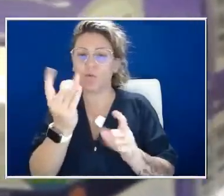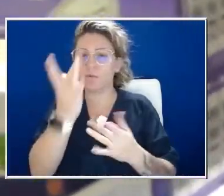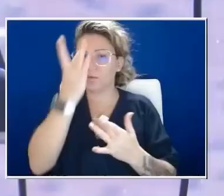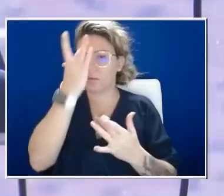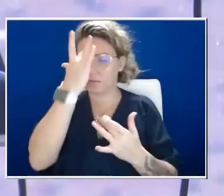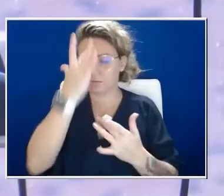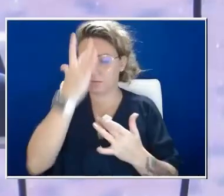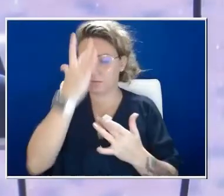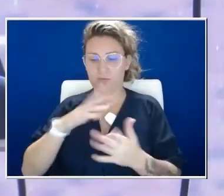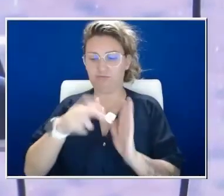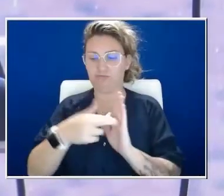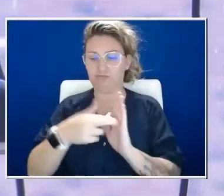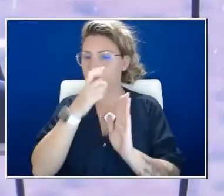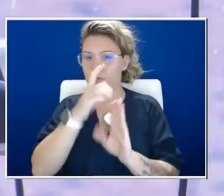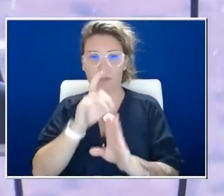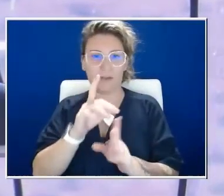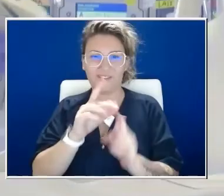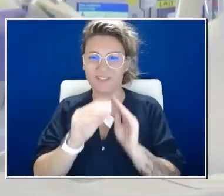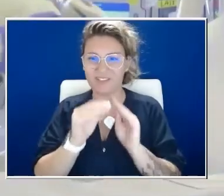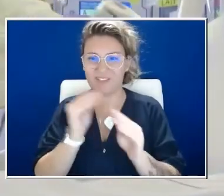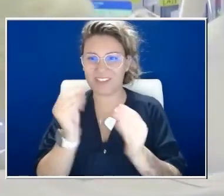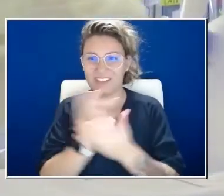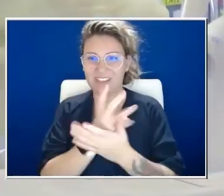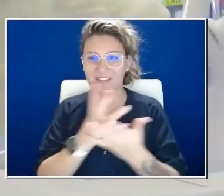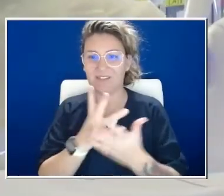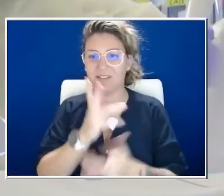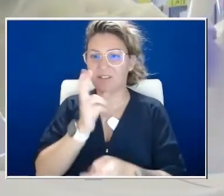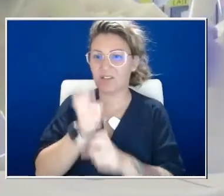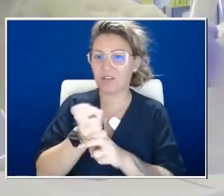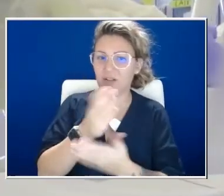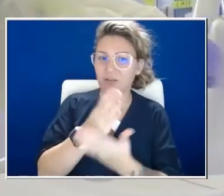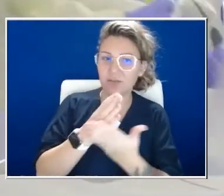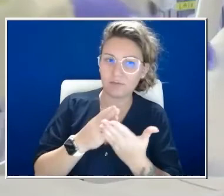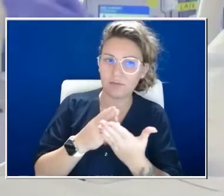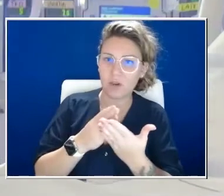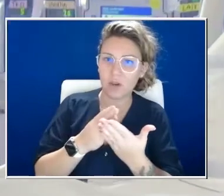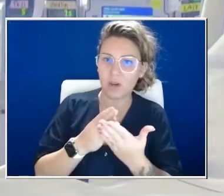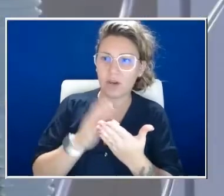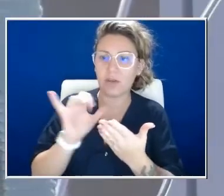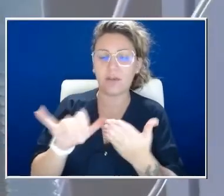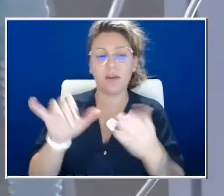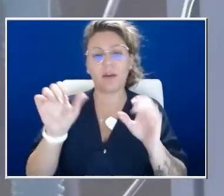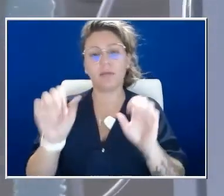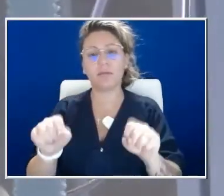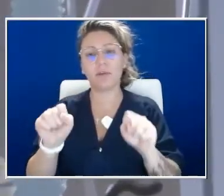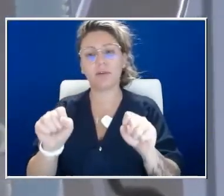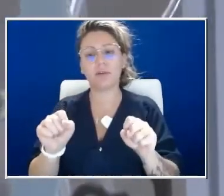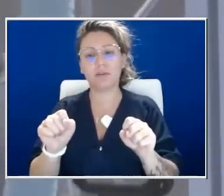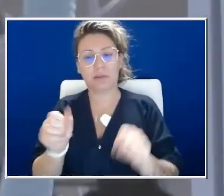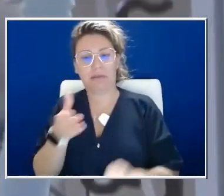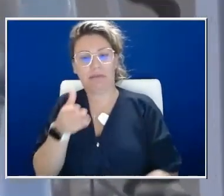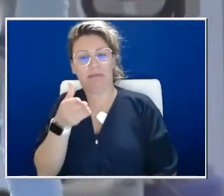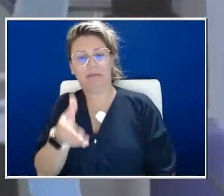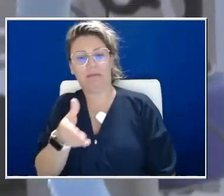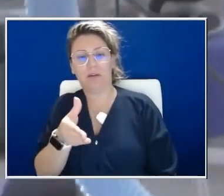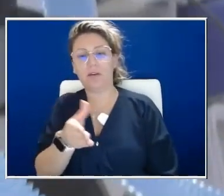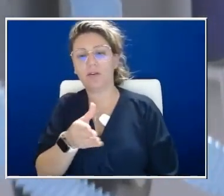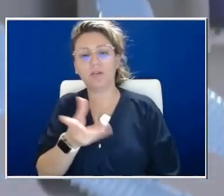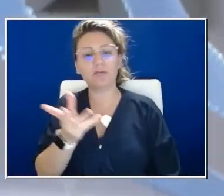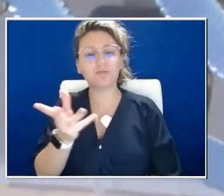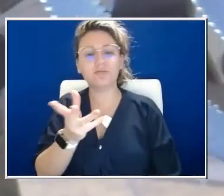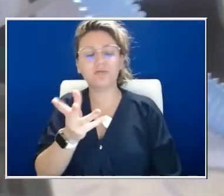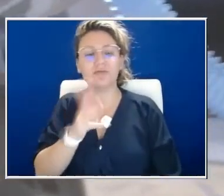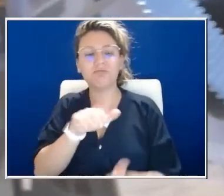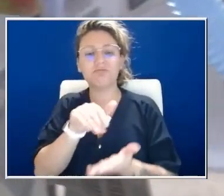things. The hardest part is that ability to be present in the midst of such heaviness and